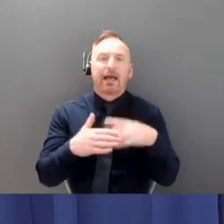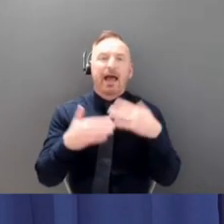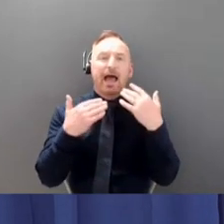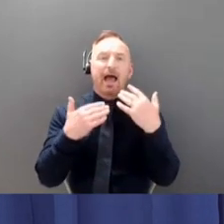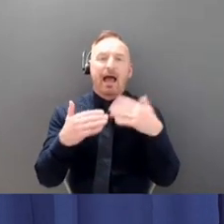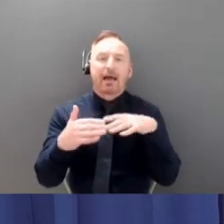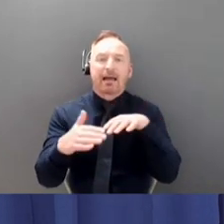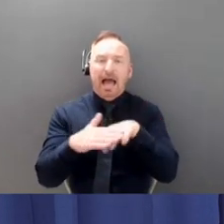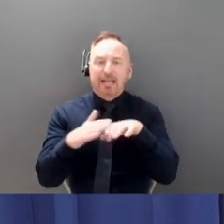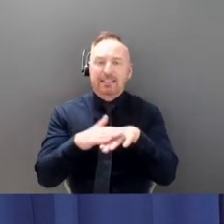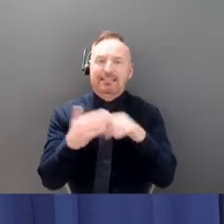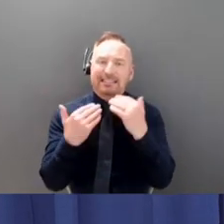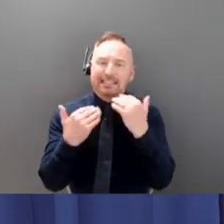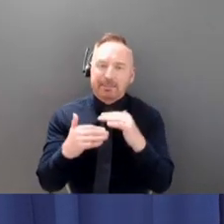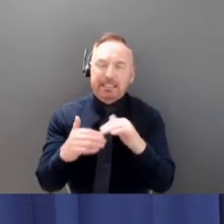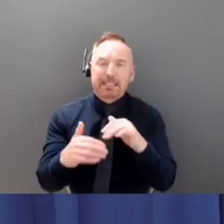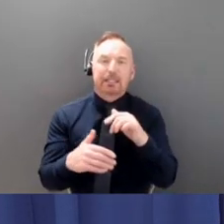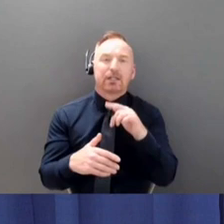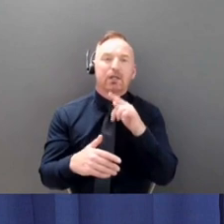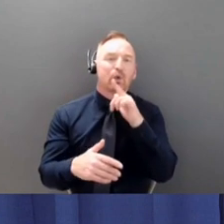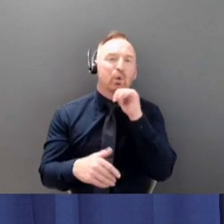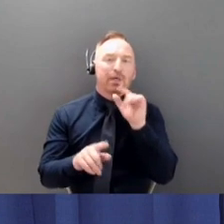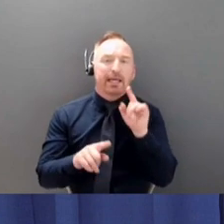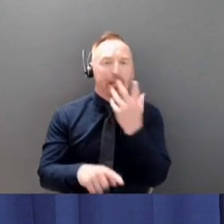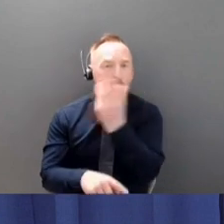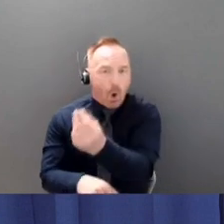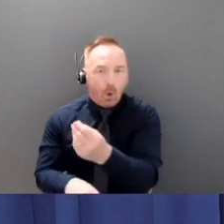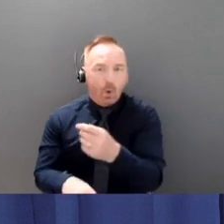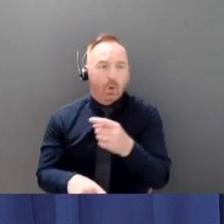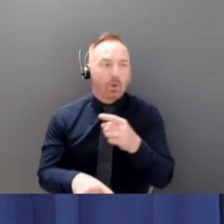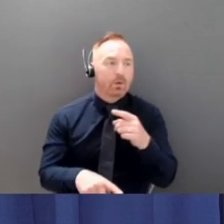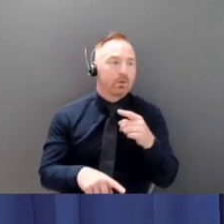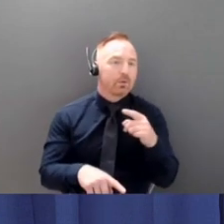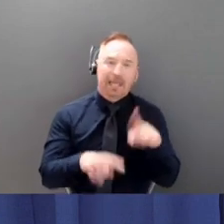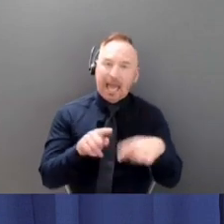and when, but maybe a bit more specificity around that?